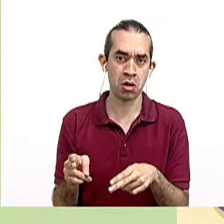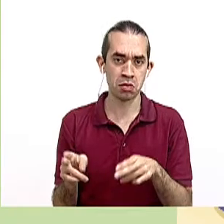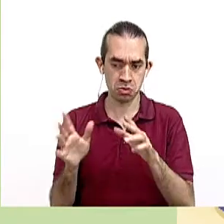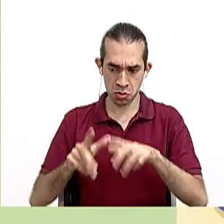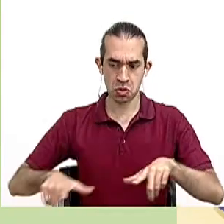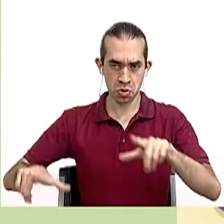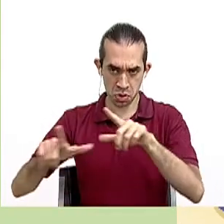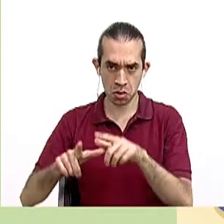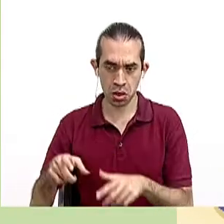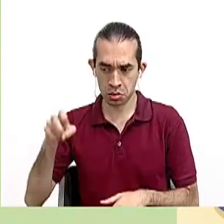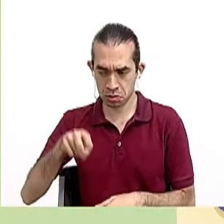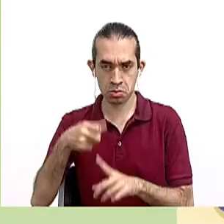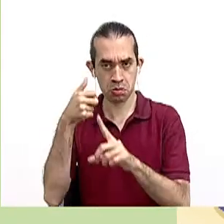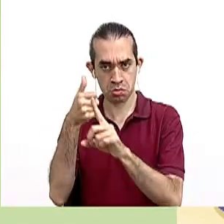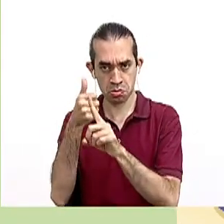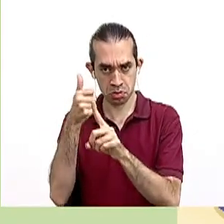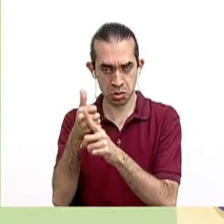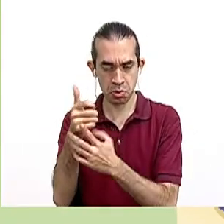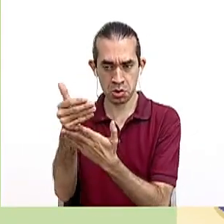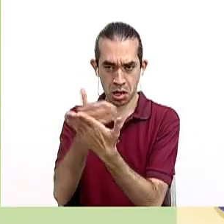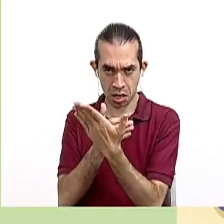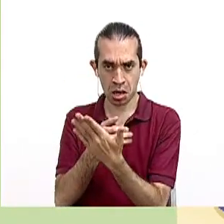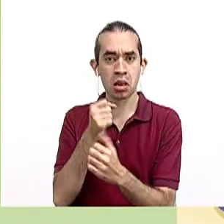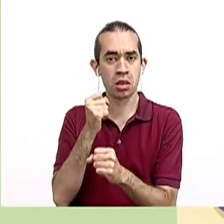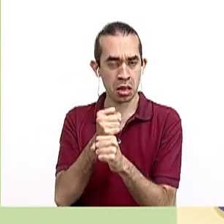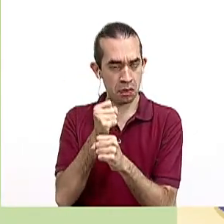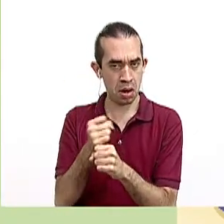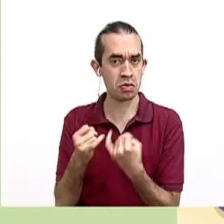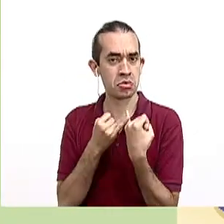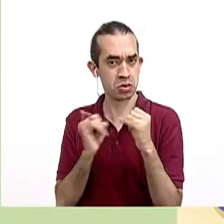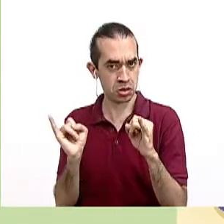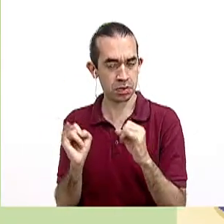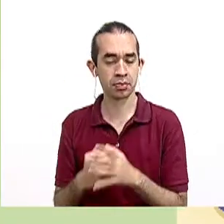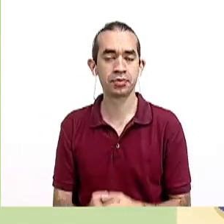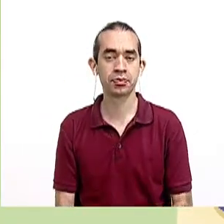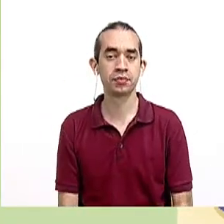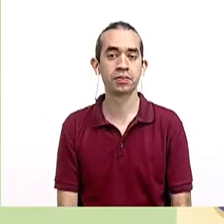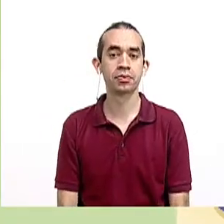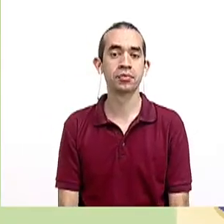your self-study guides. Okay, so let's see.